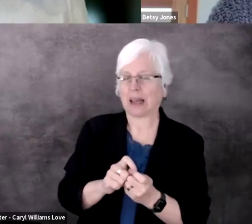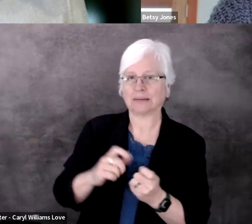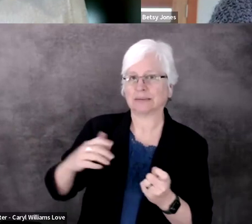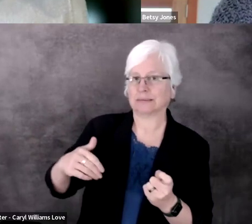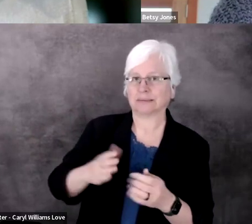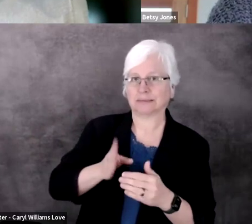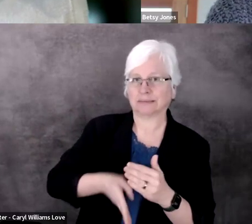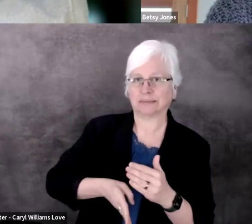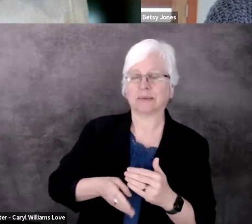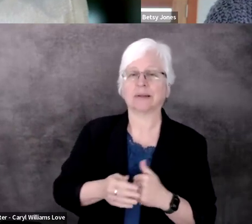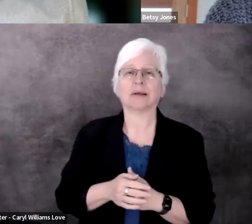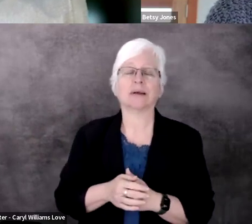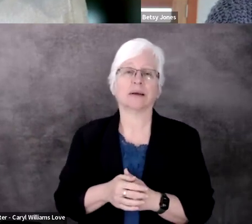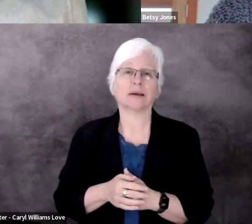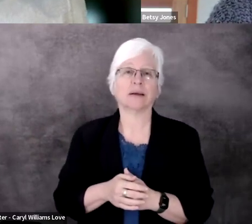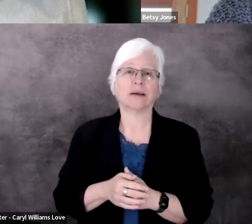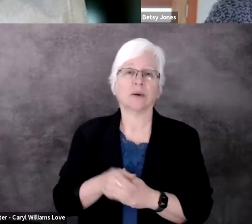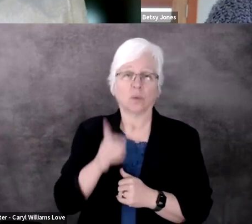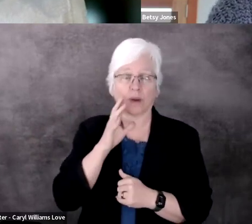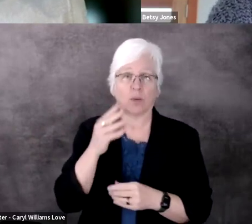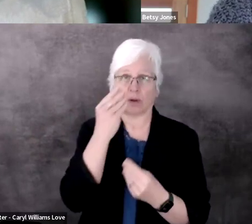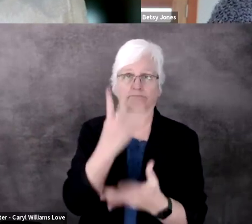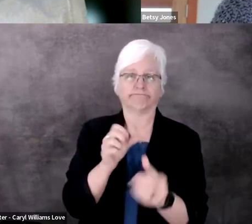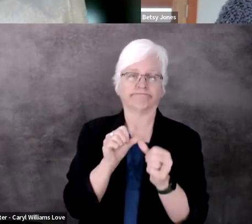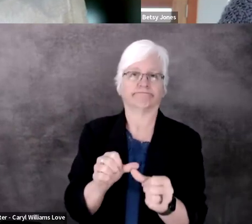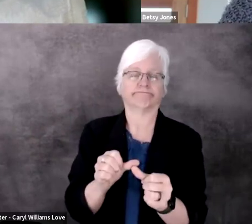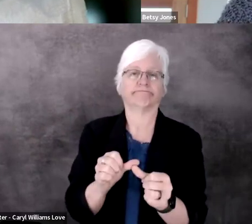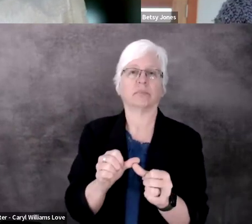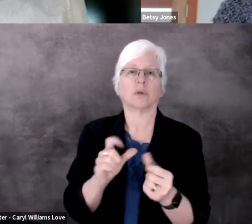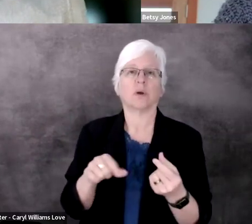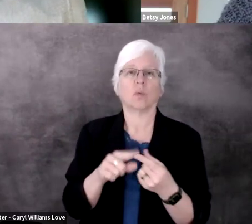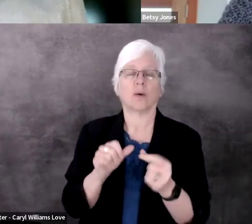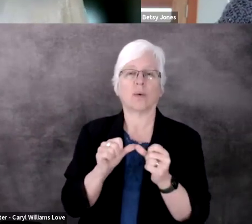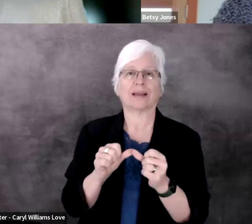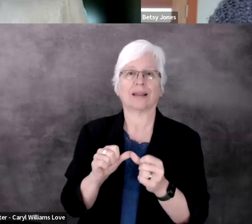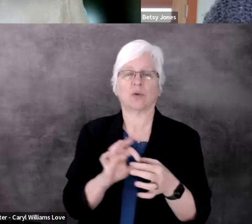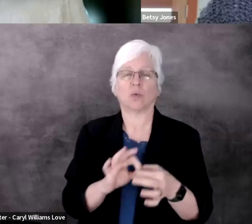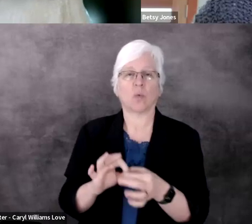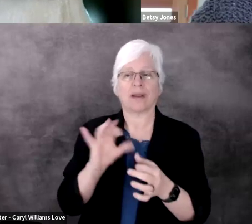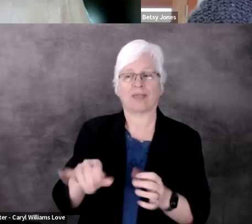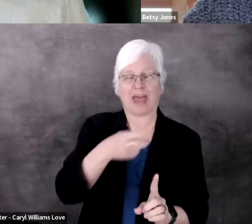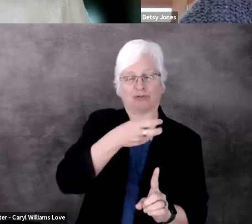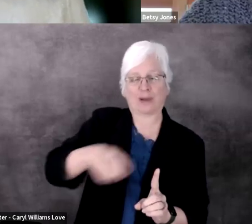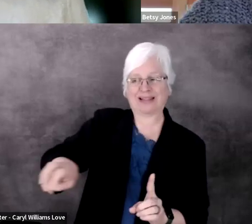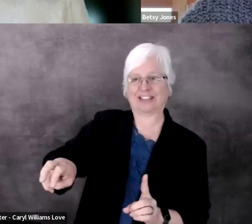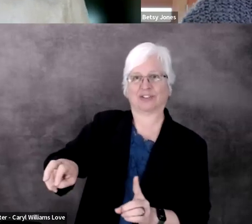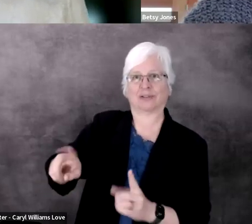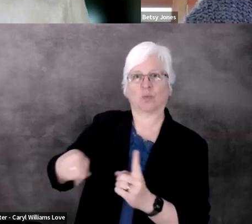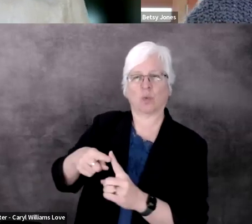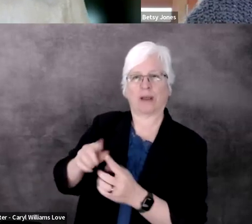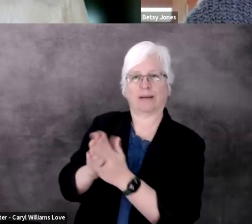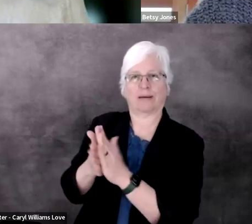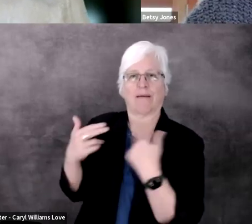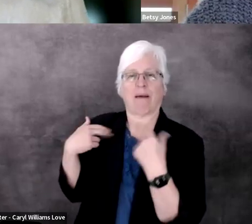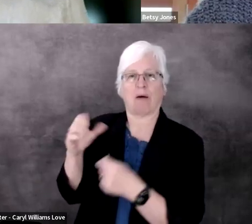come. And we will update you further as we continue to coordinate the transition. And just a note from